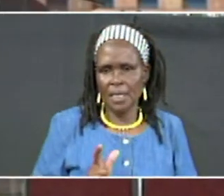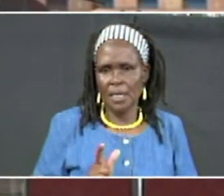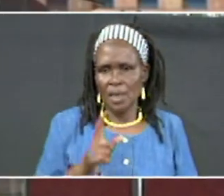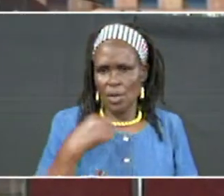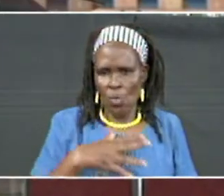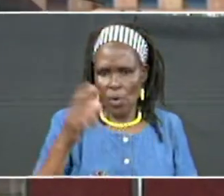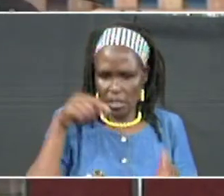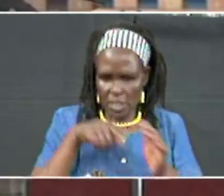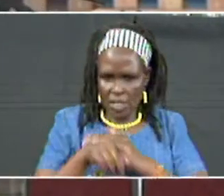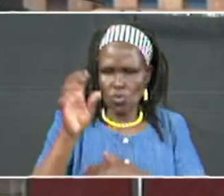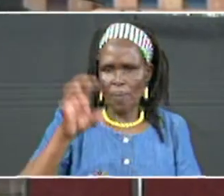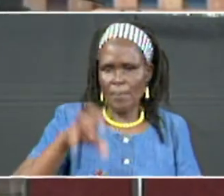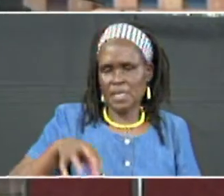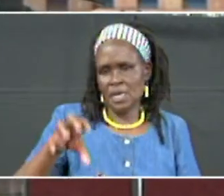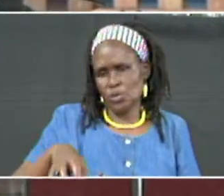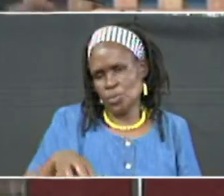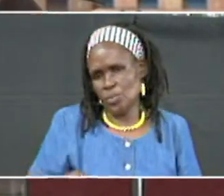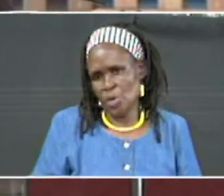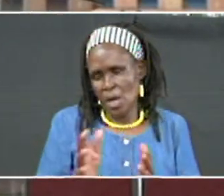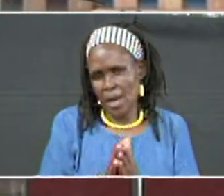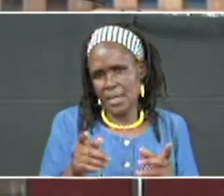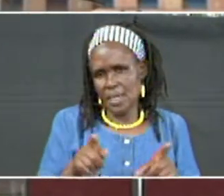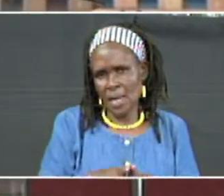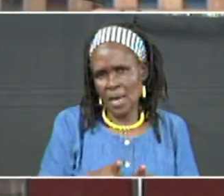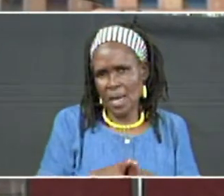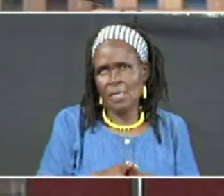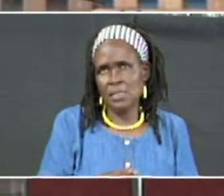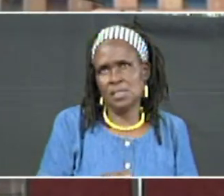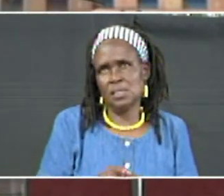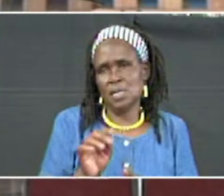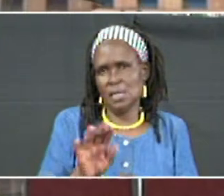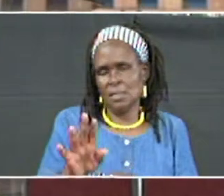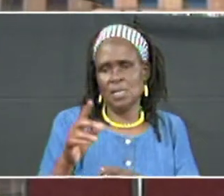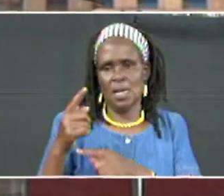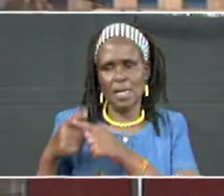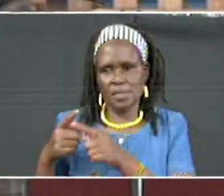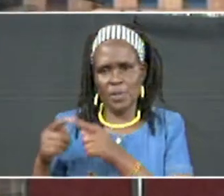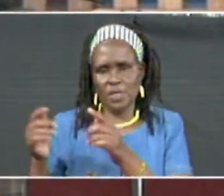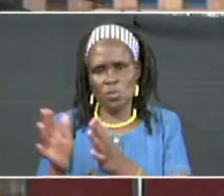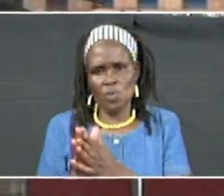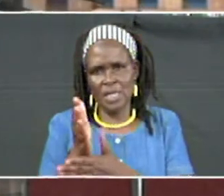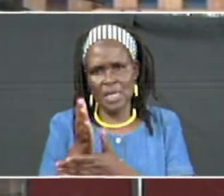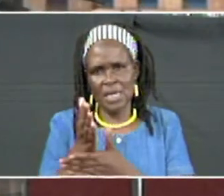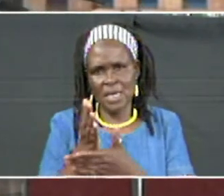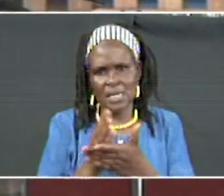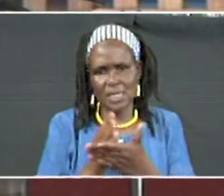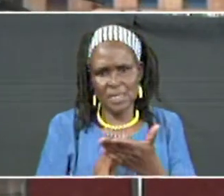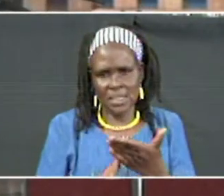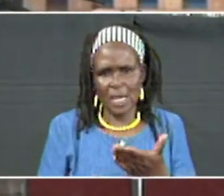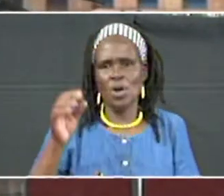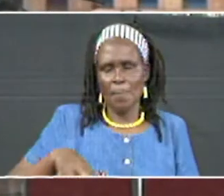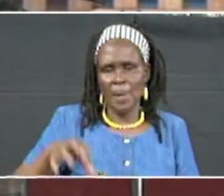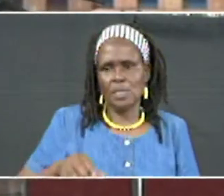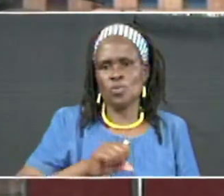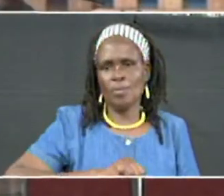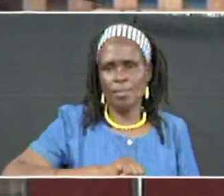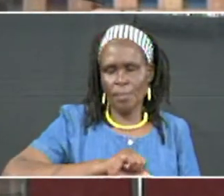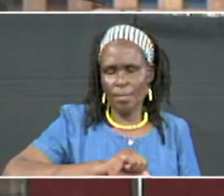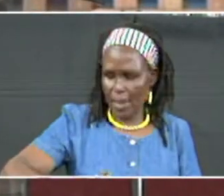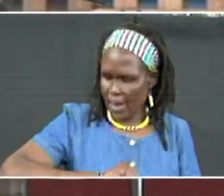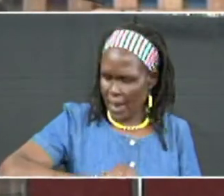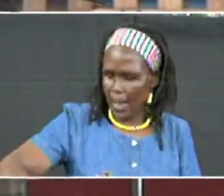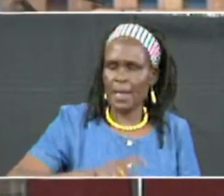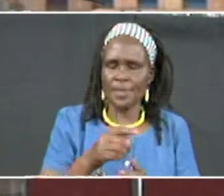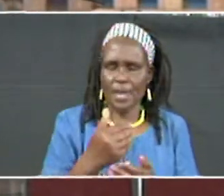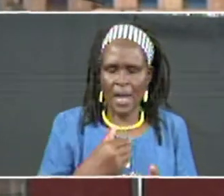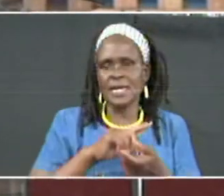matatu. And as is the experience with some matatu touts, they had an